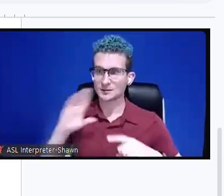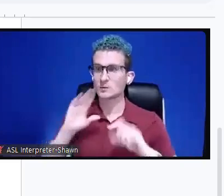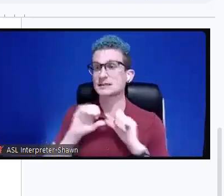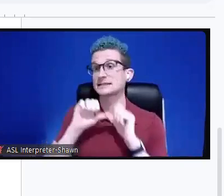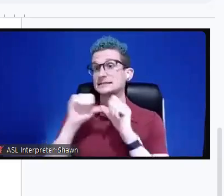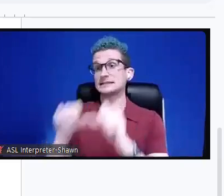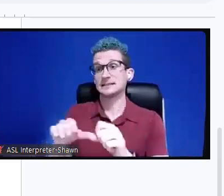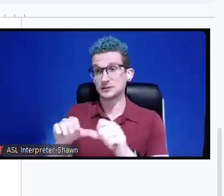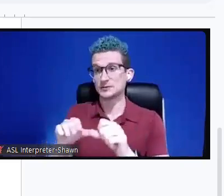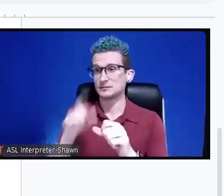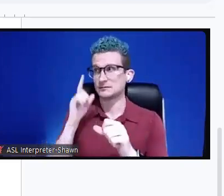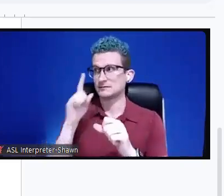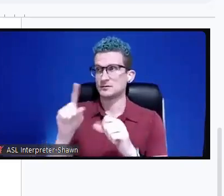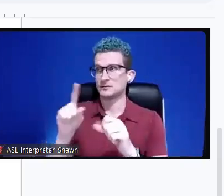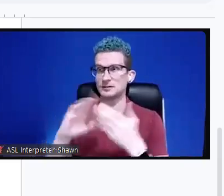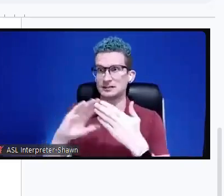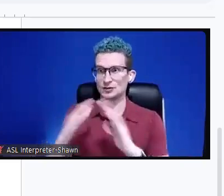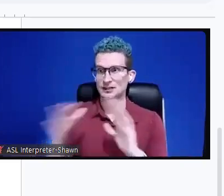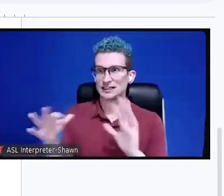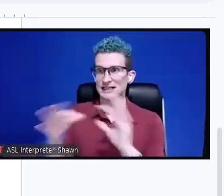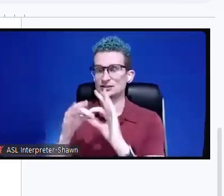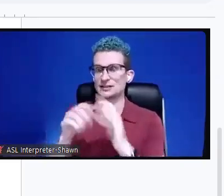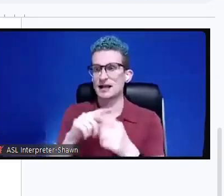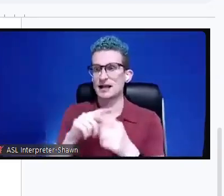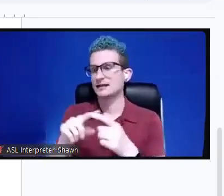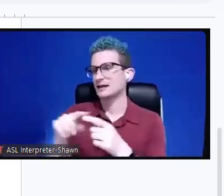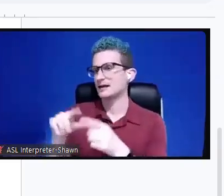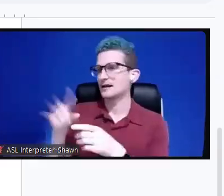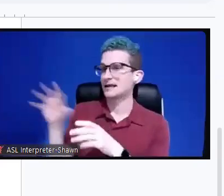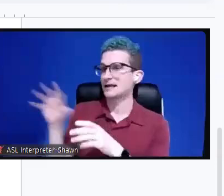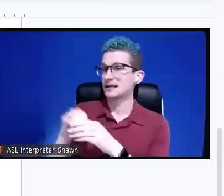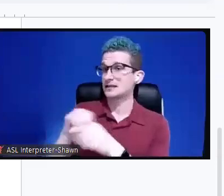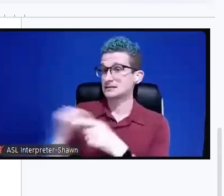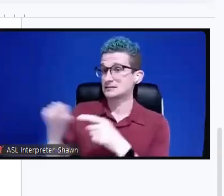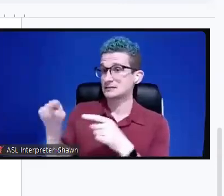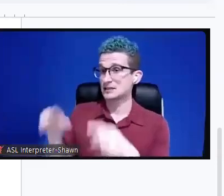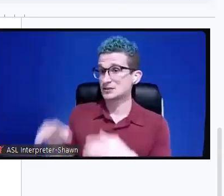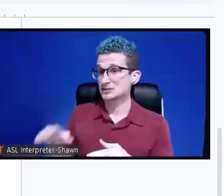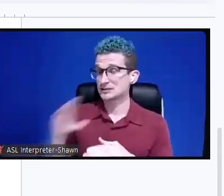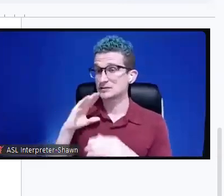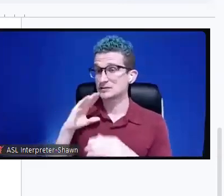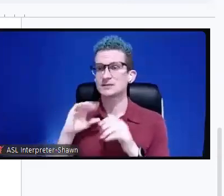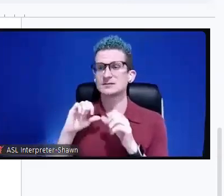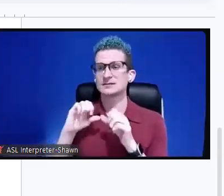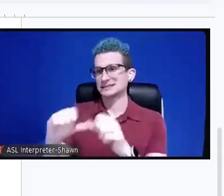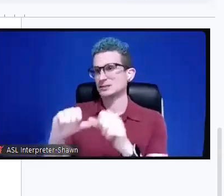And then the regional engagement specialist will continue to follow up with those community members.